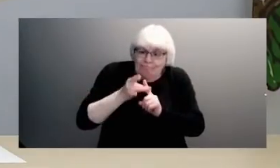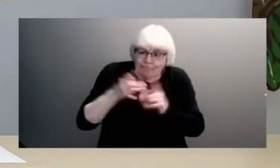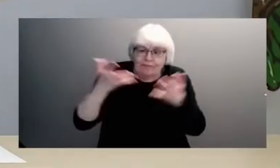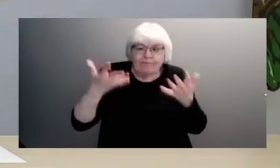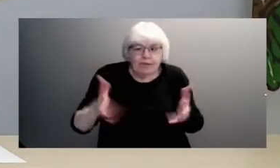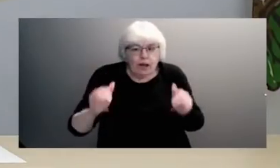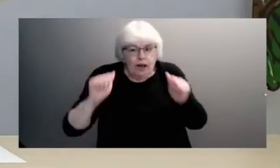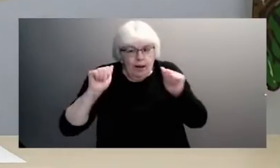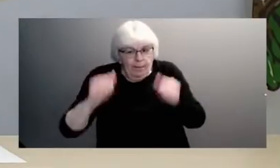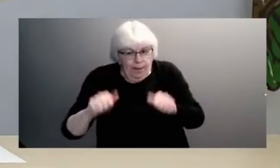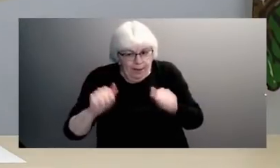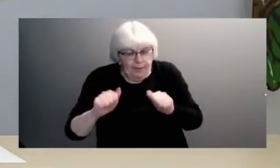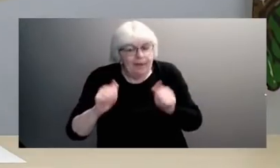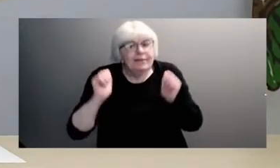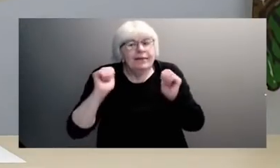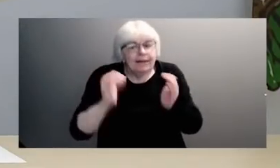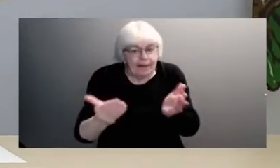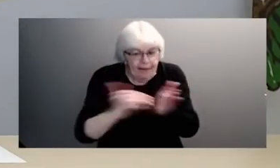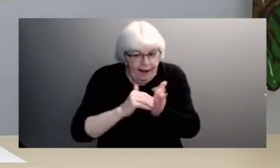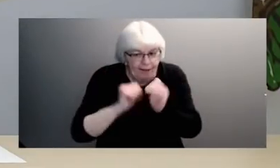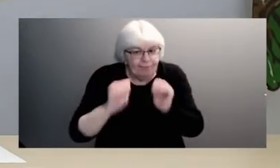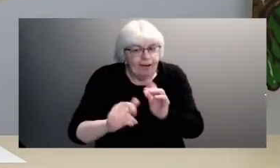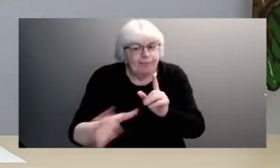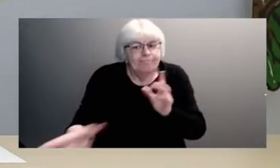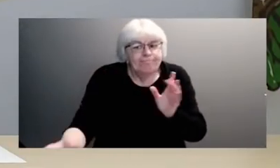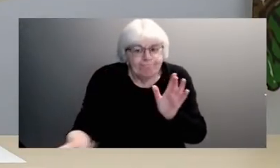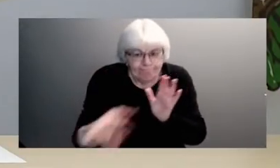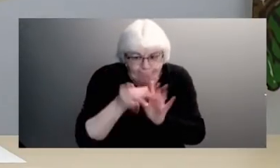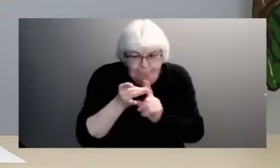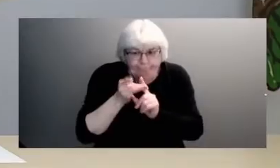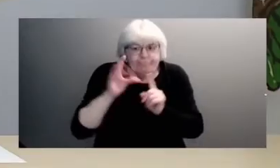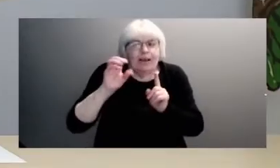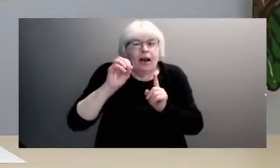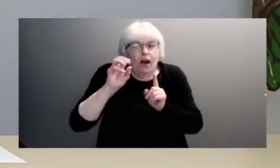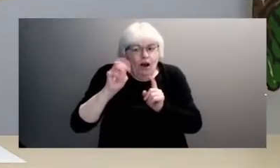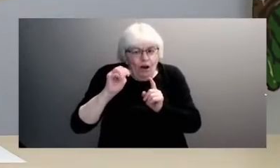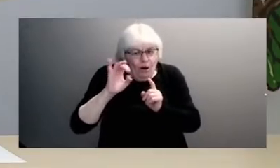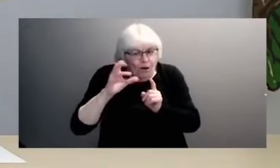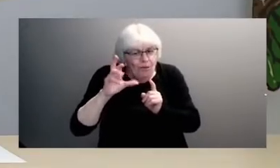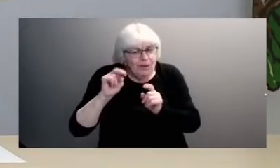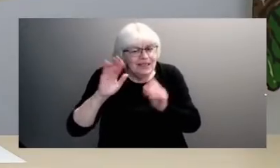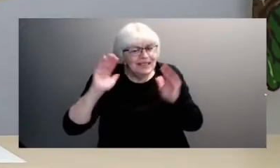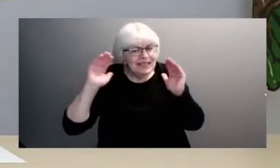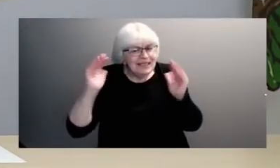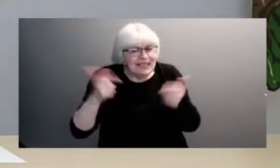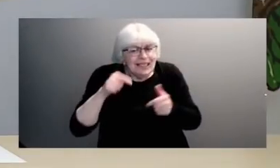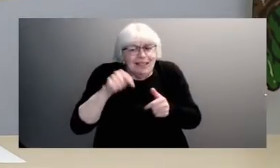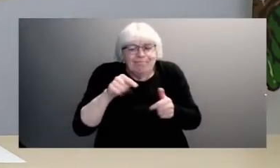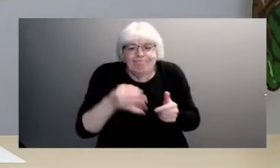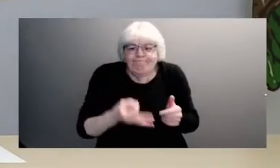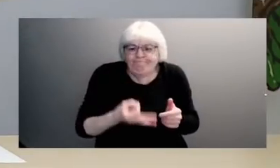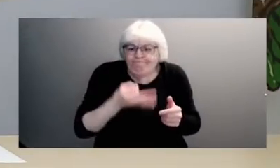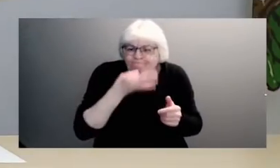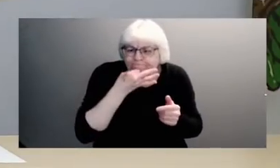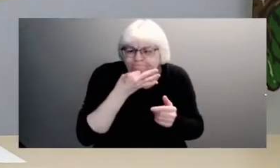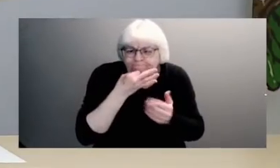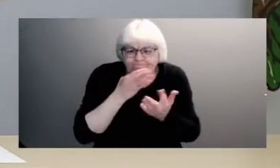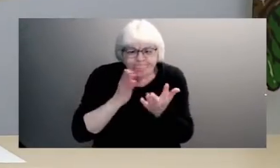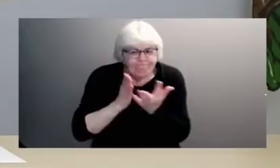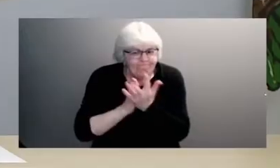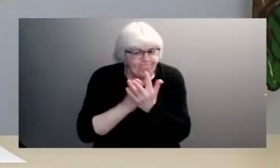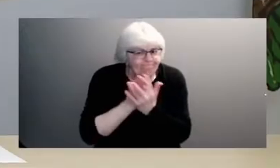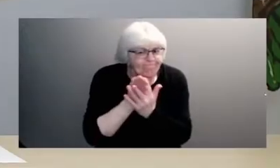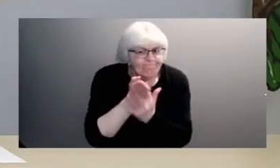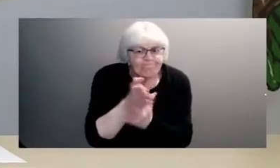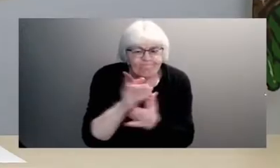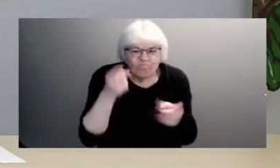infections. The best thing we can all do to protect ourselves and others from COVID-19 and its variants, including Omicron,